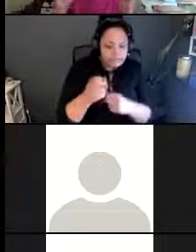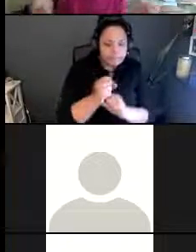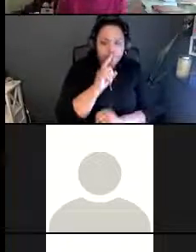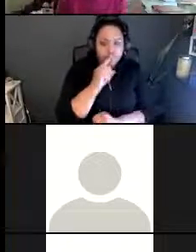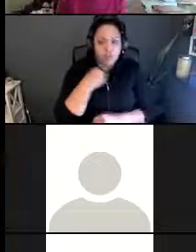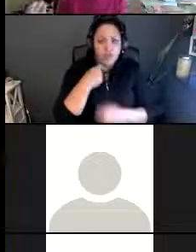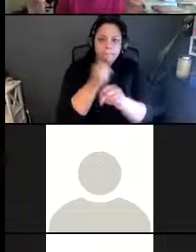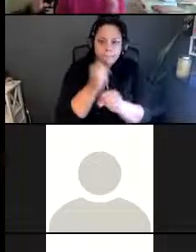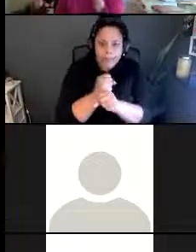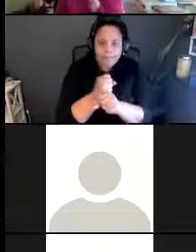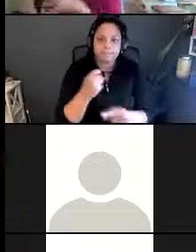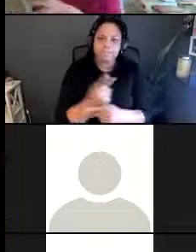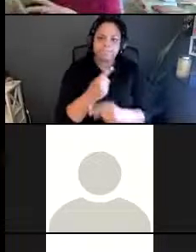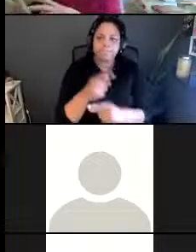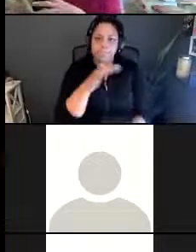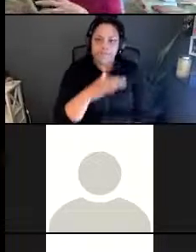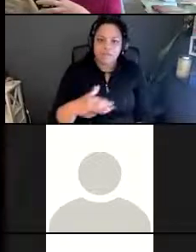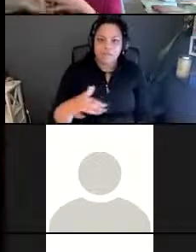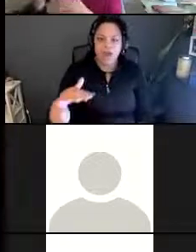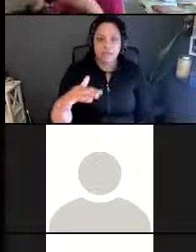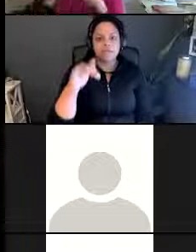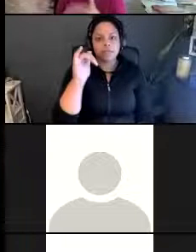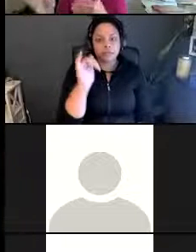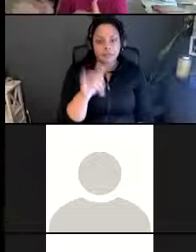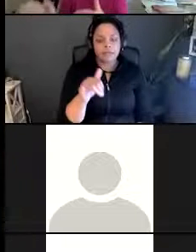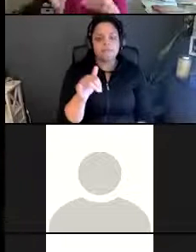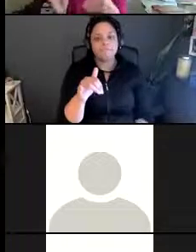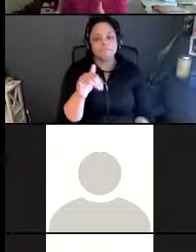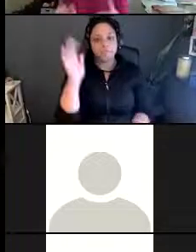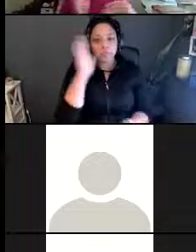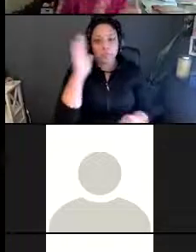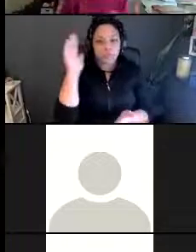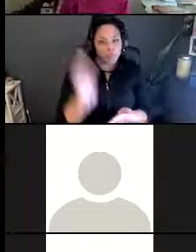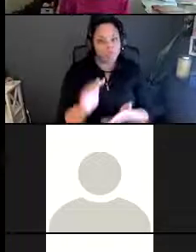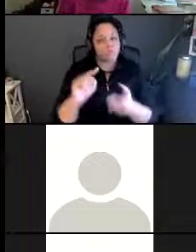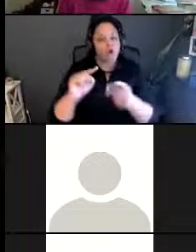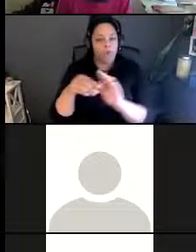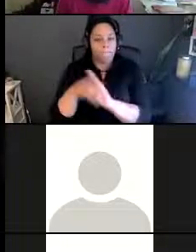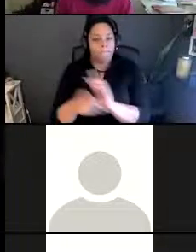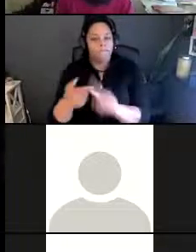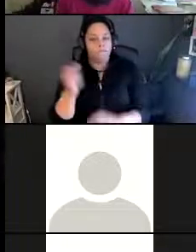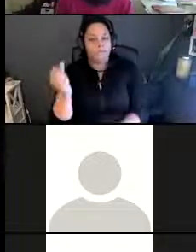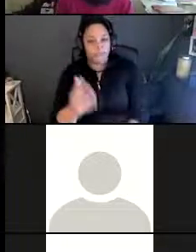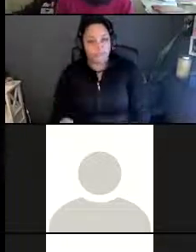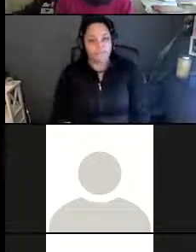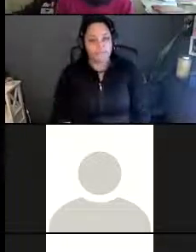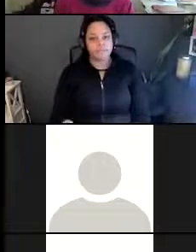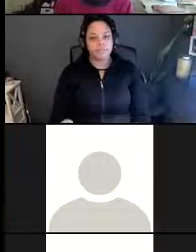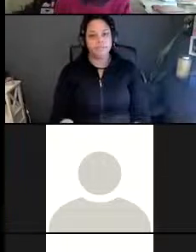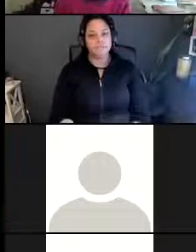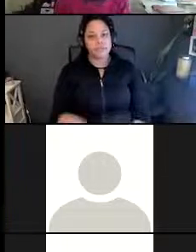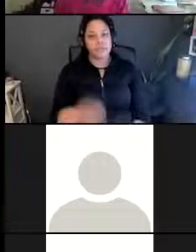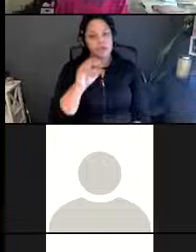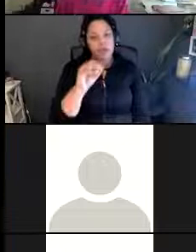create environments conducive to minimizing the harm from gambling, a moral